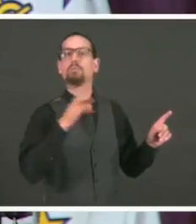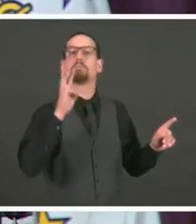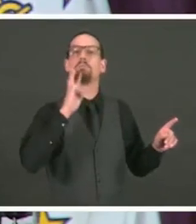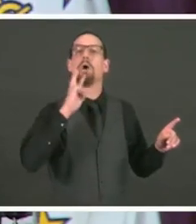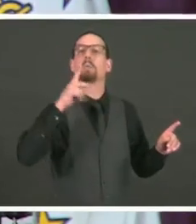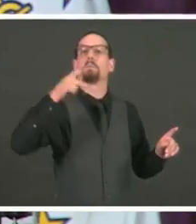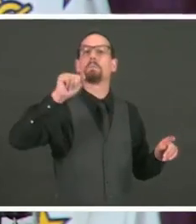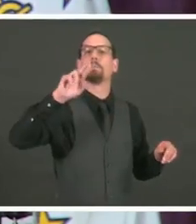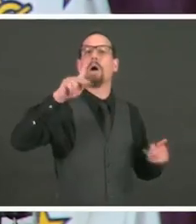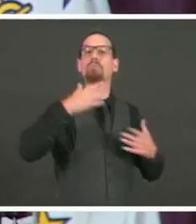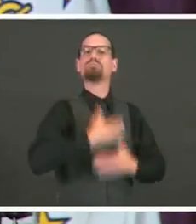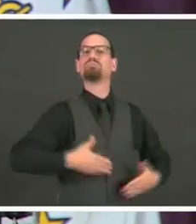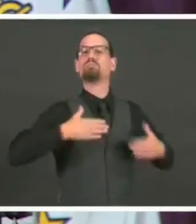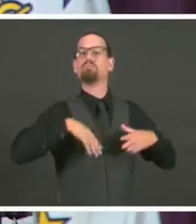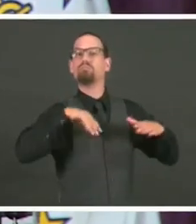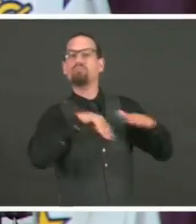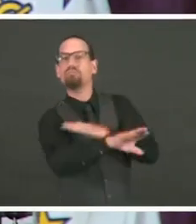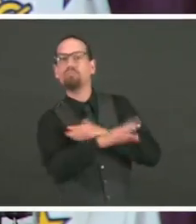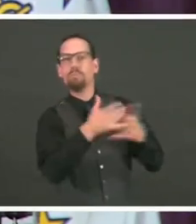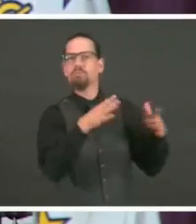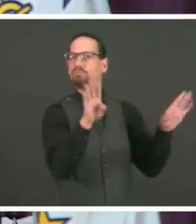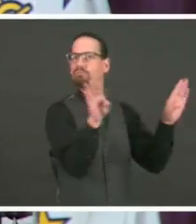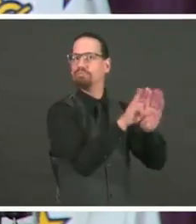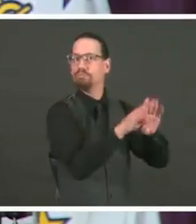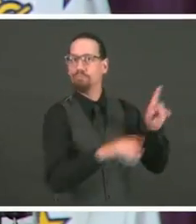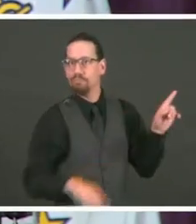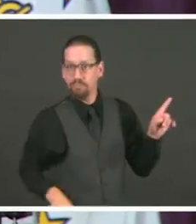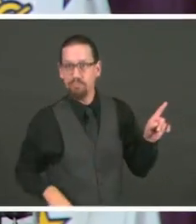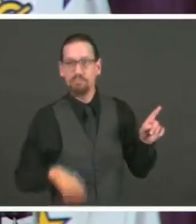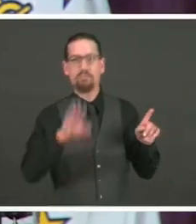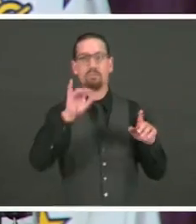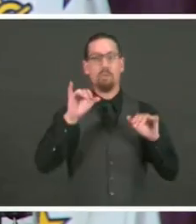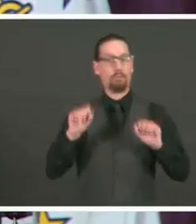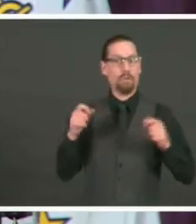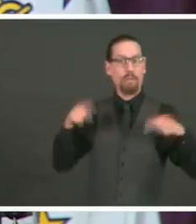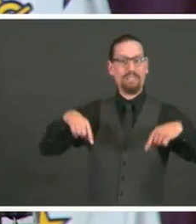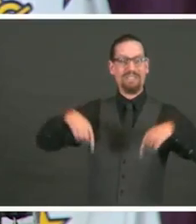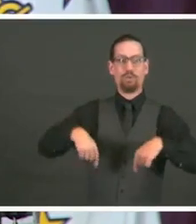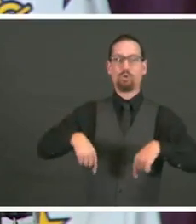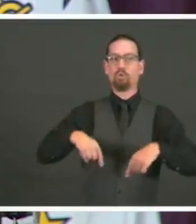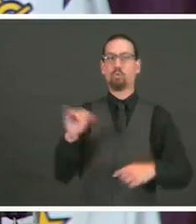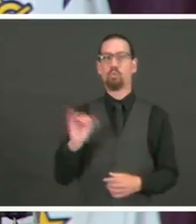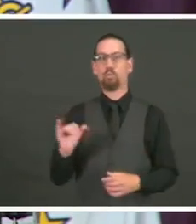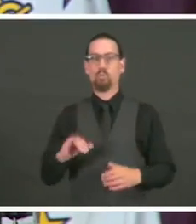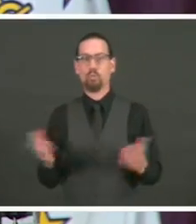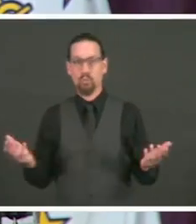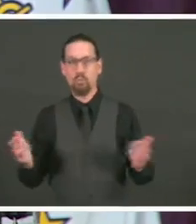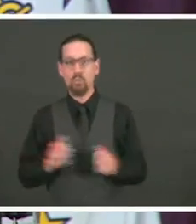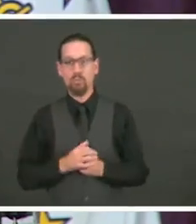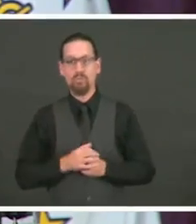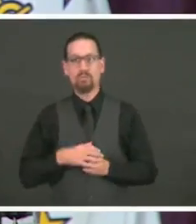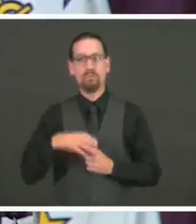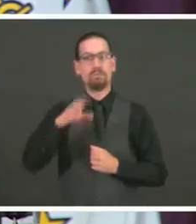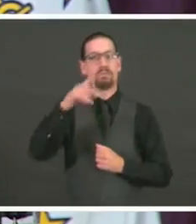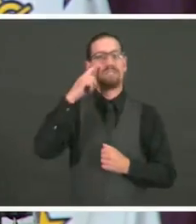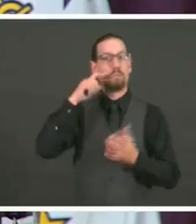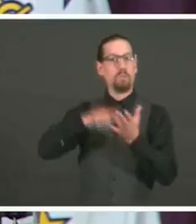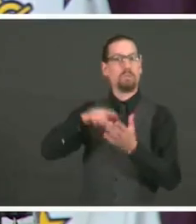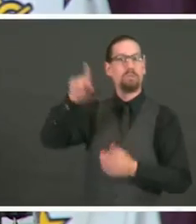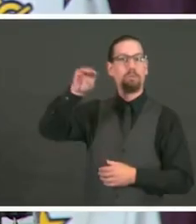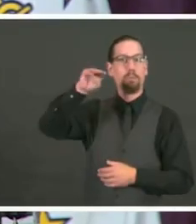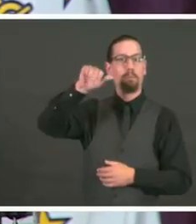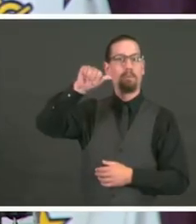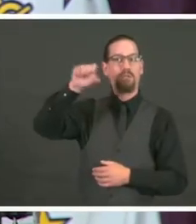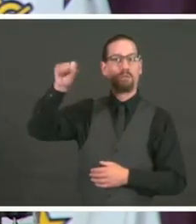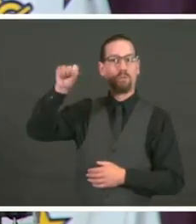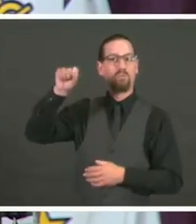very soon. Not because I want to, but because we will have to. And you're seeing it today already. Massachusetts, Connecticut, New York, New Jersey are